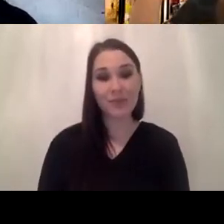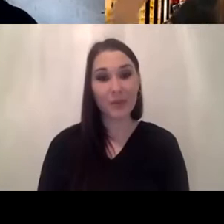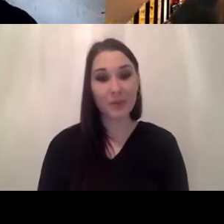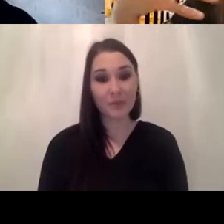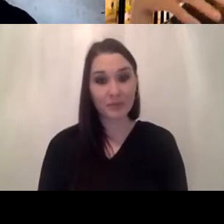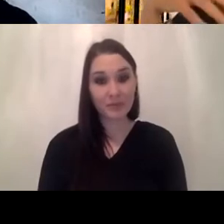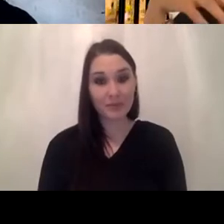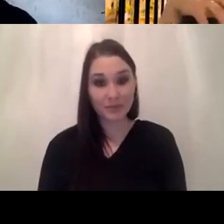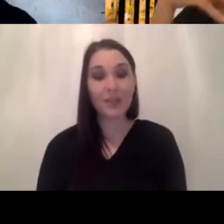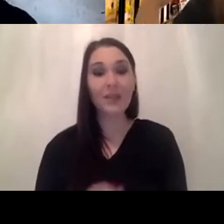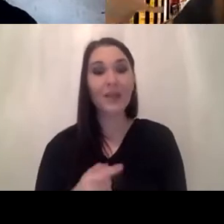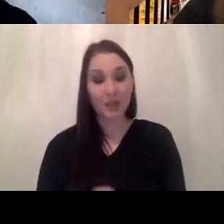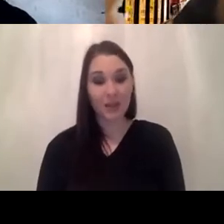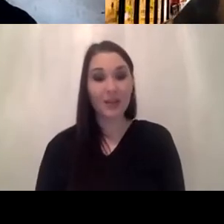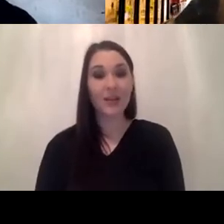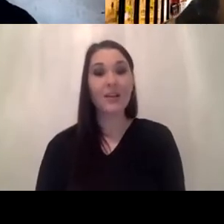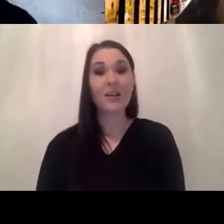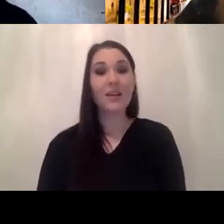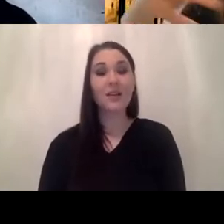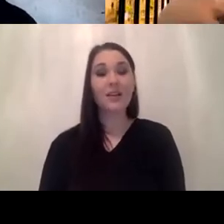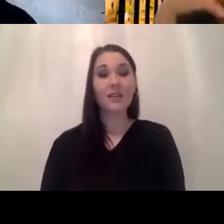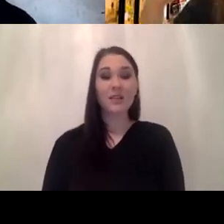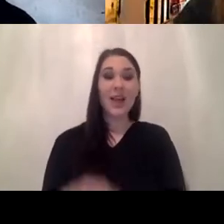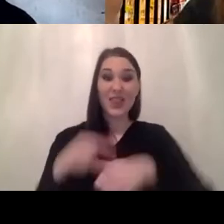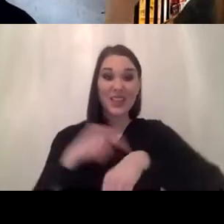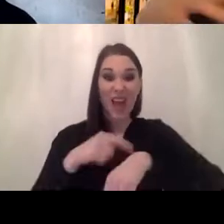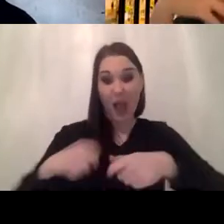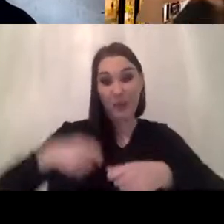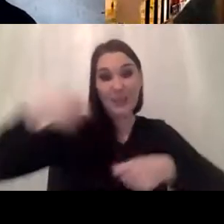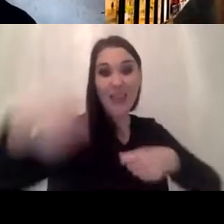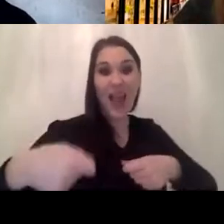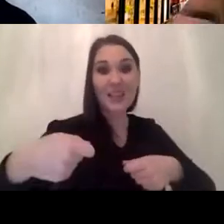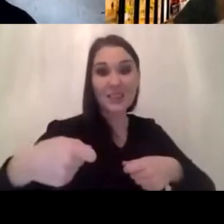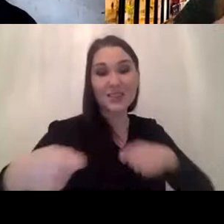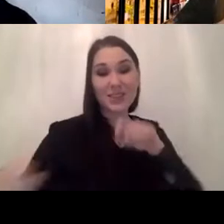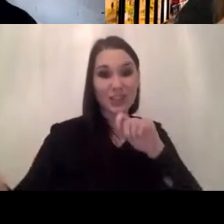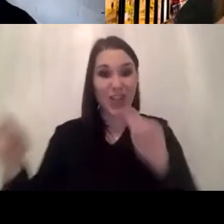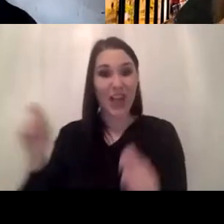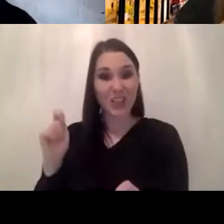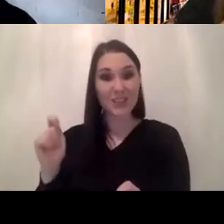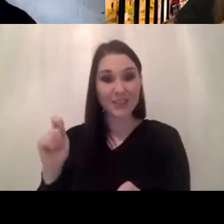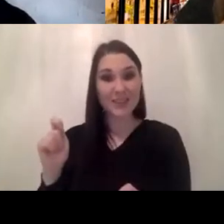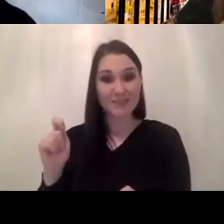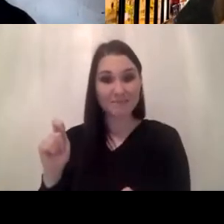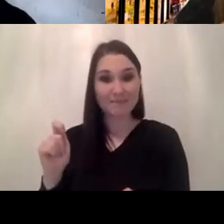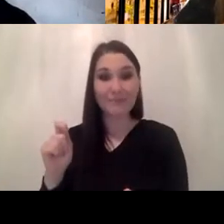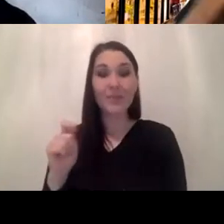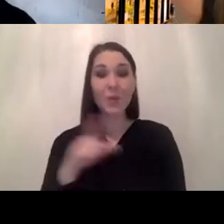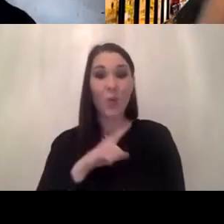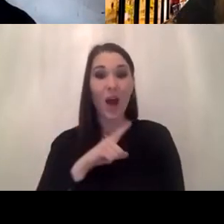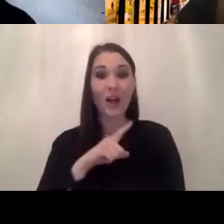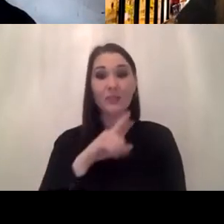these changes, the time quite extended, and the way we work, and it's all on Zoom calls